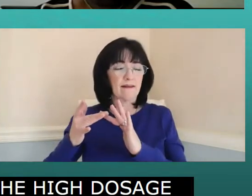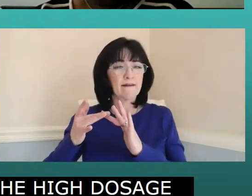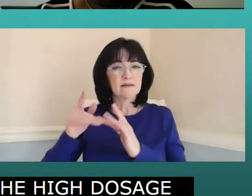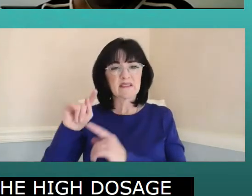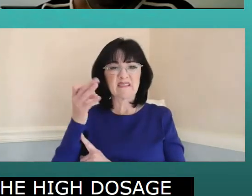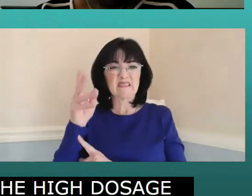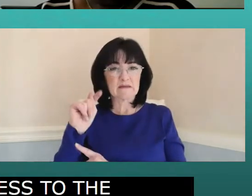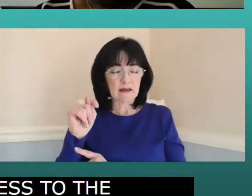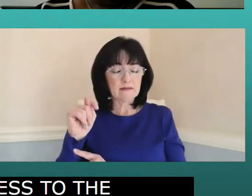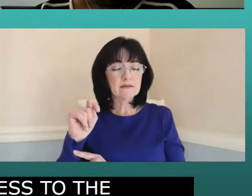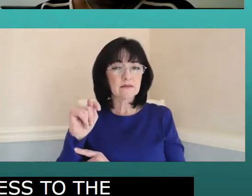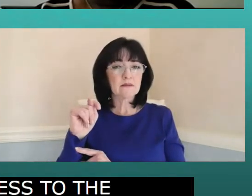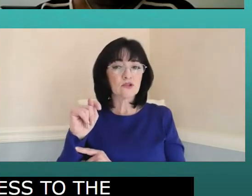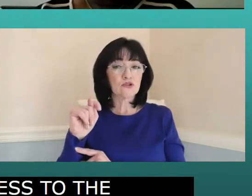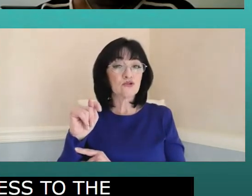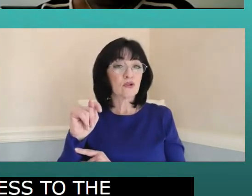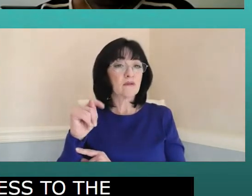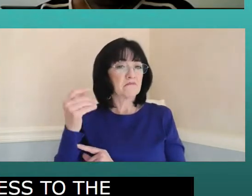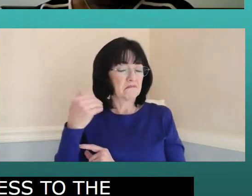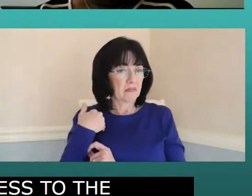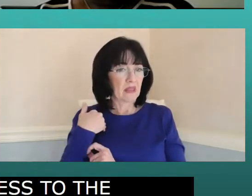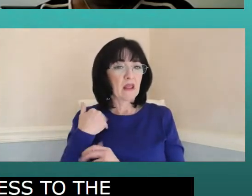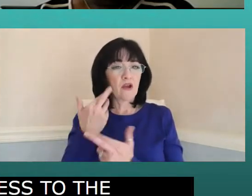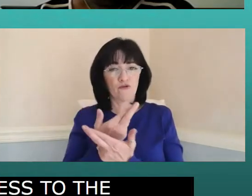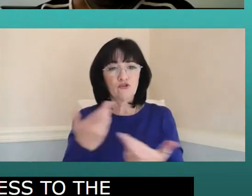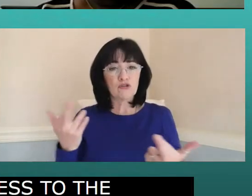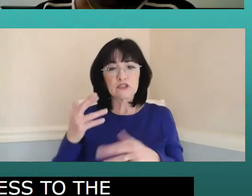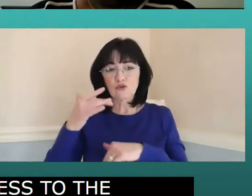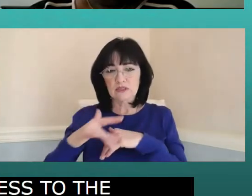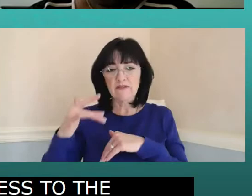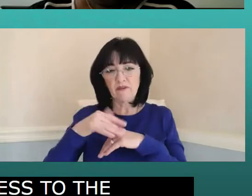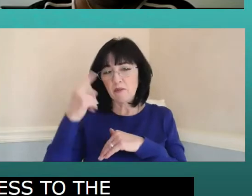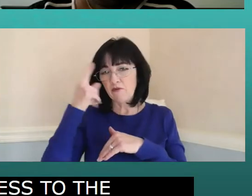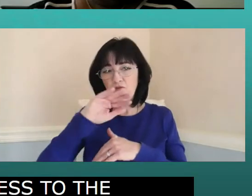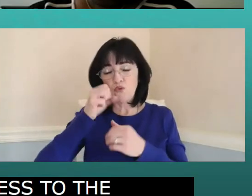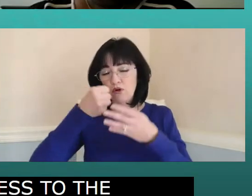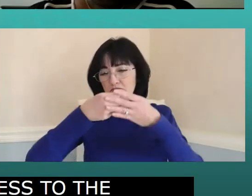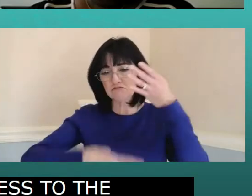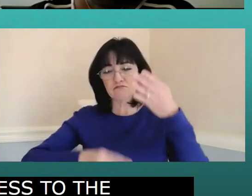well. And so there are resources available for all grade levels.